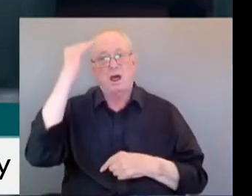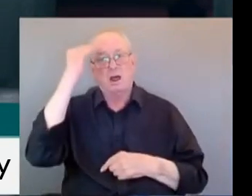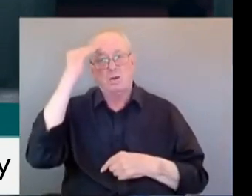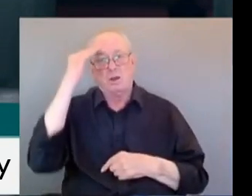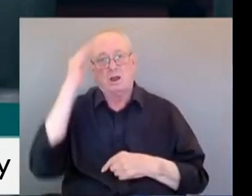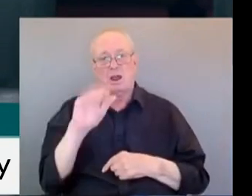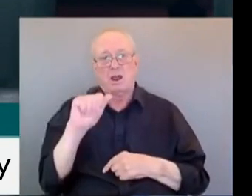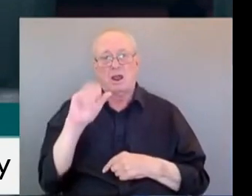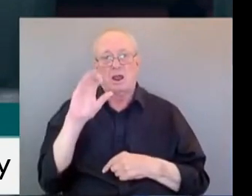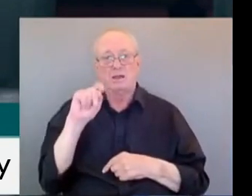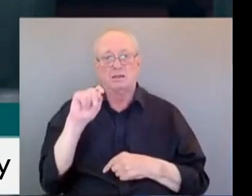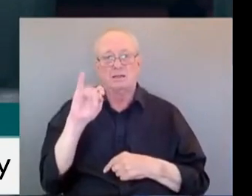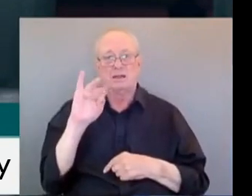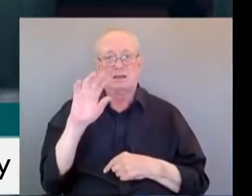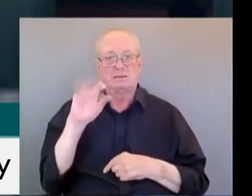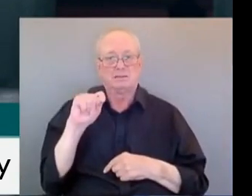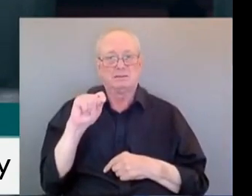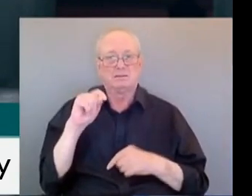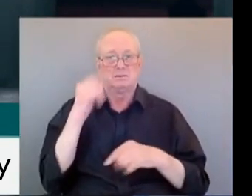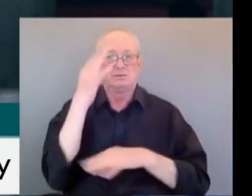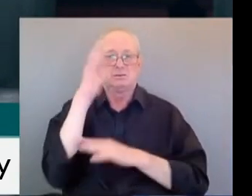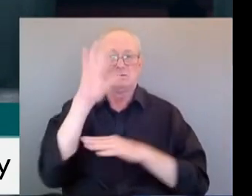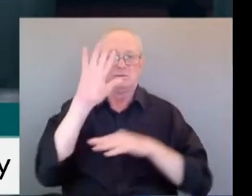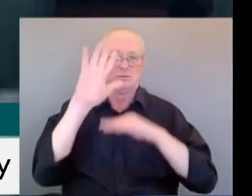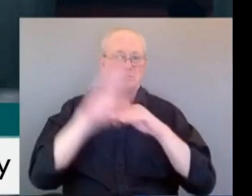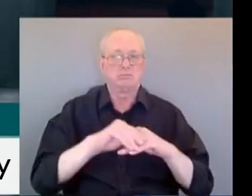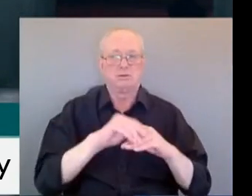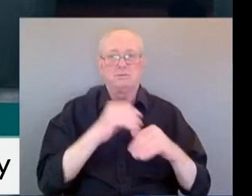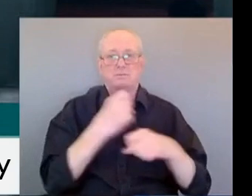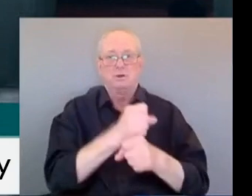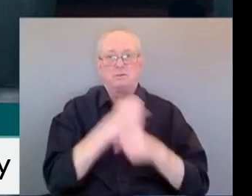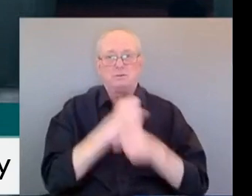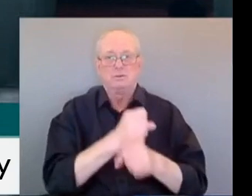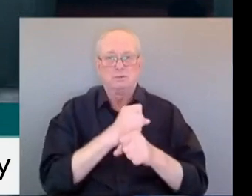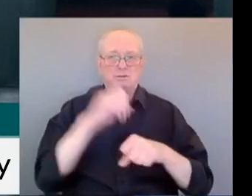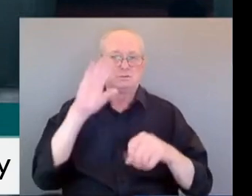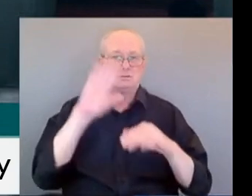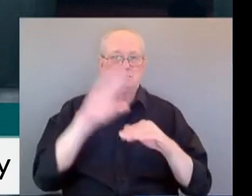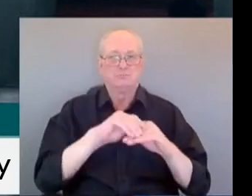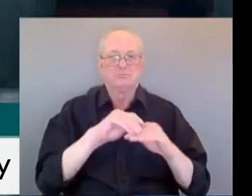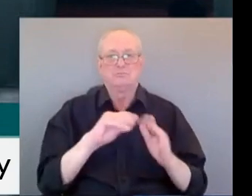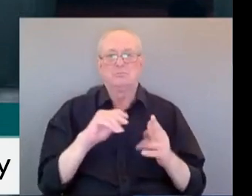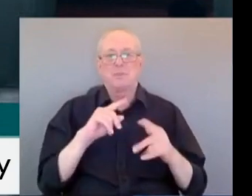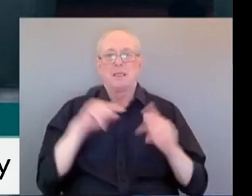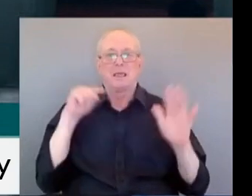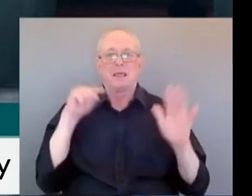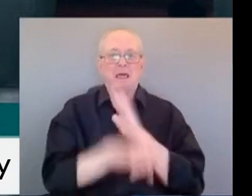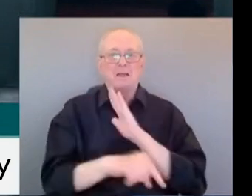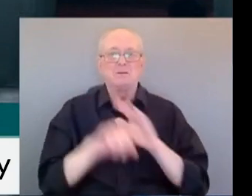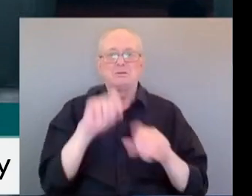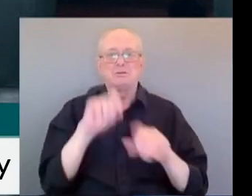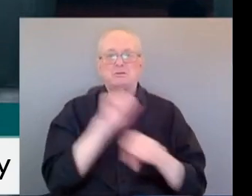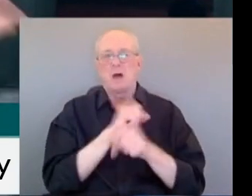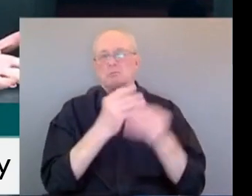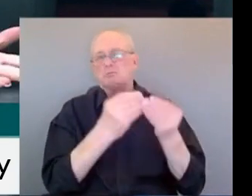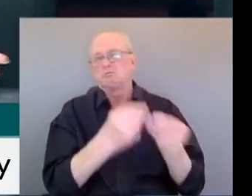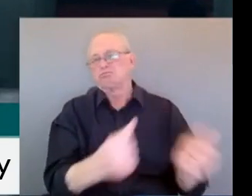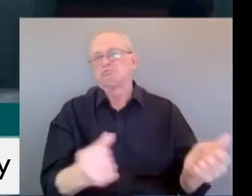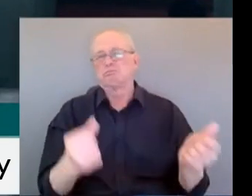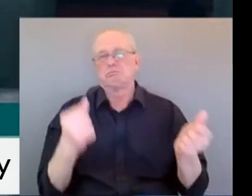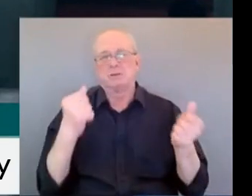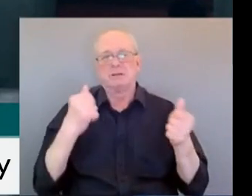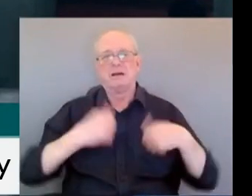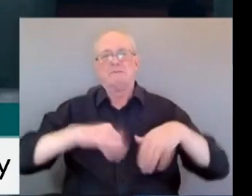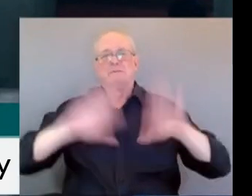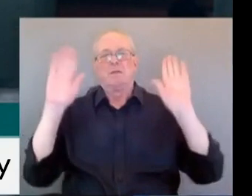kill jobs in Alberta, sell out Albertans to the federal Liberal NDP government and their activist base. Mr. Speaker, that's not the